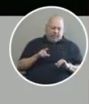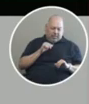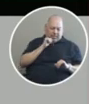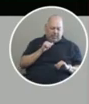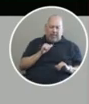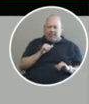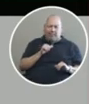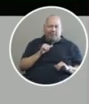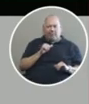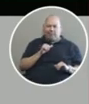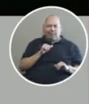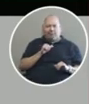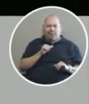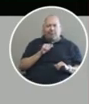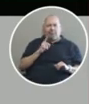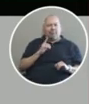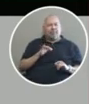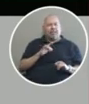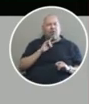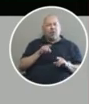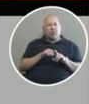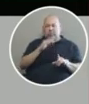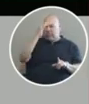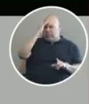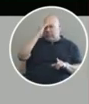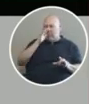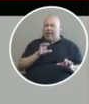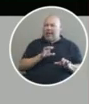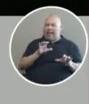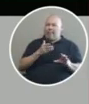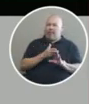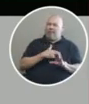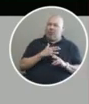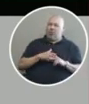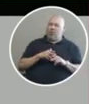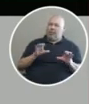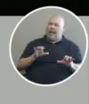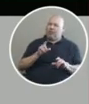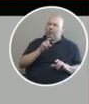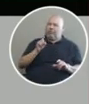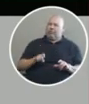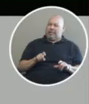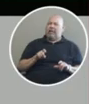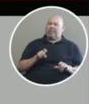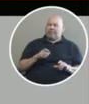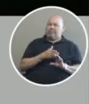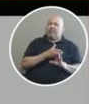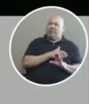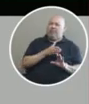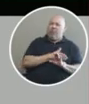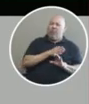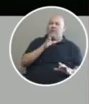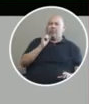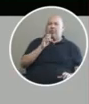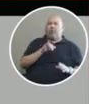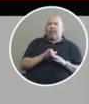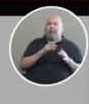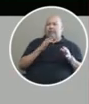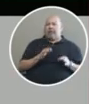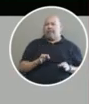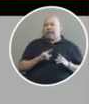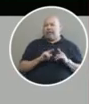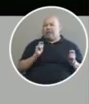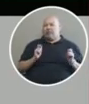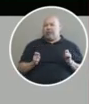not definitely an entity. They were also known as Acción Texas, if you remember, with Elvira Valles. So that definitely